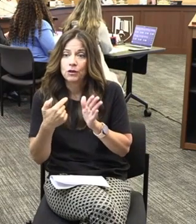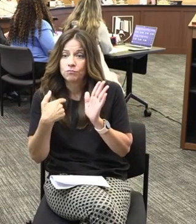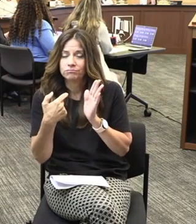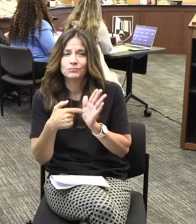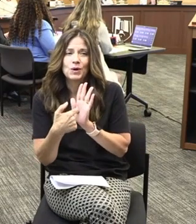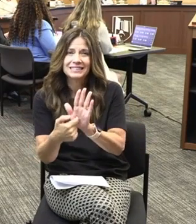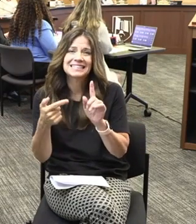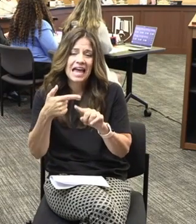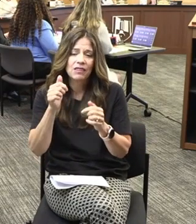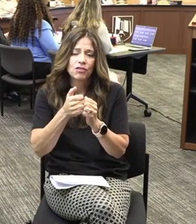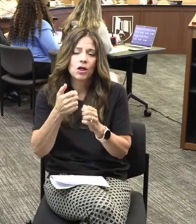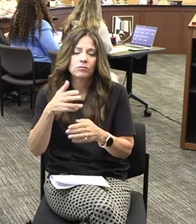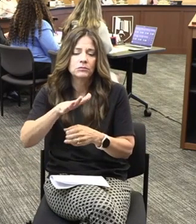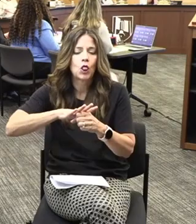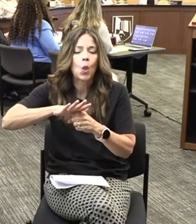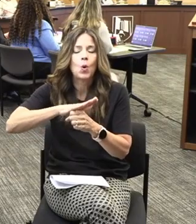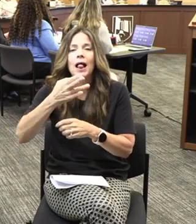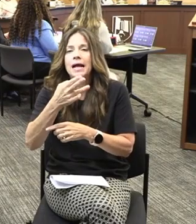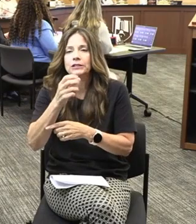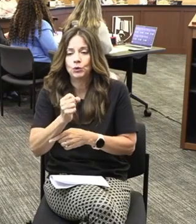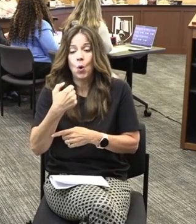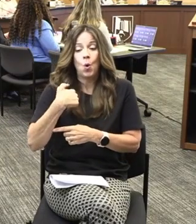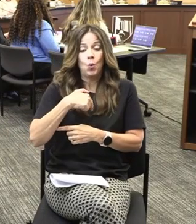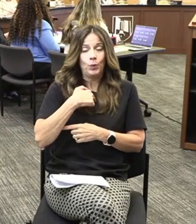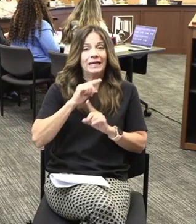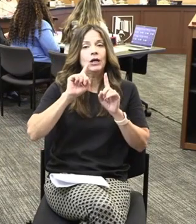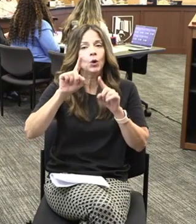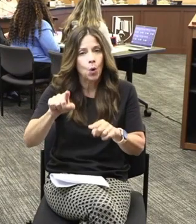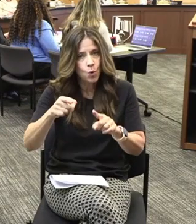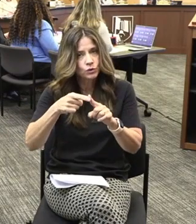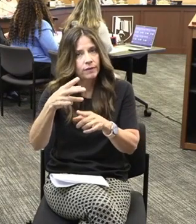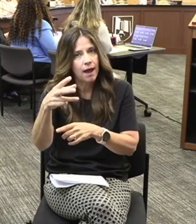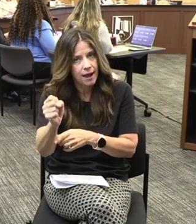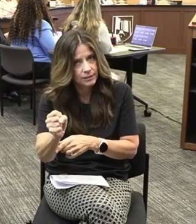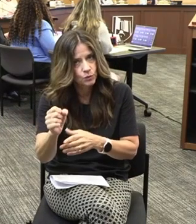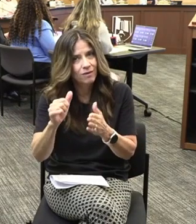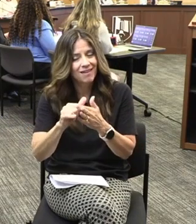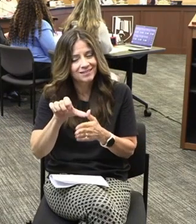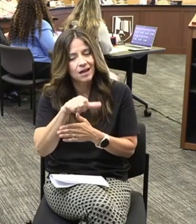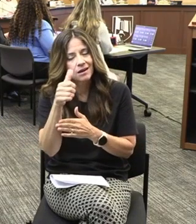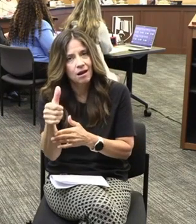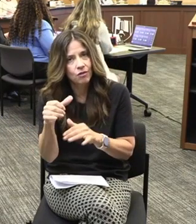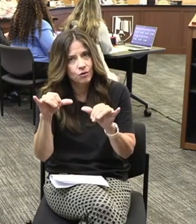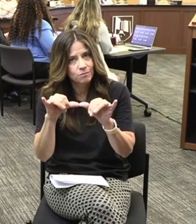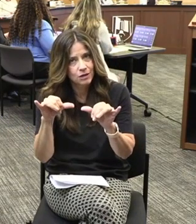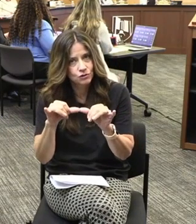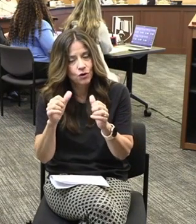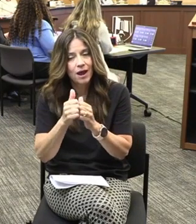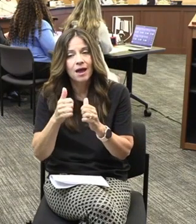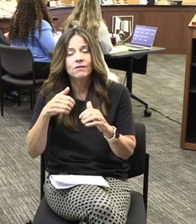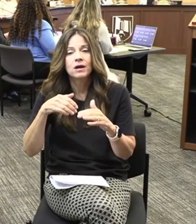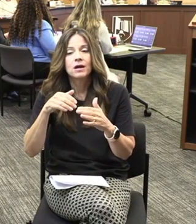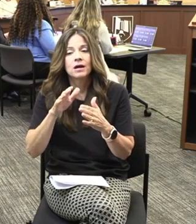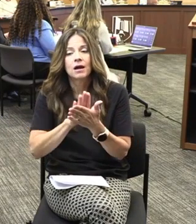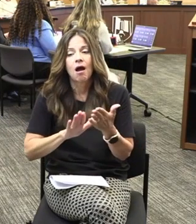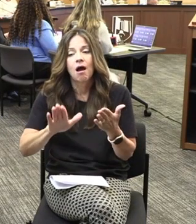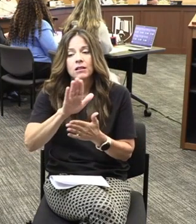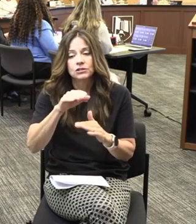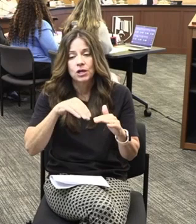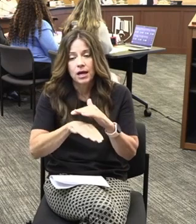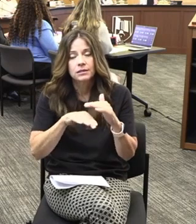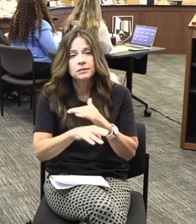us, but we go to them. That is another leading measure, the college access, enrollment,